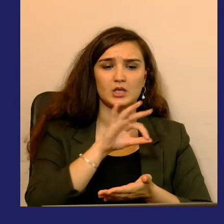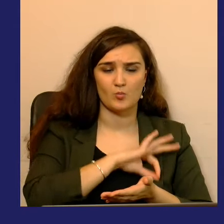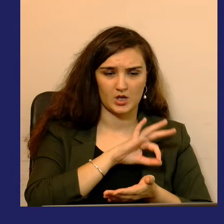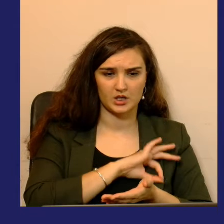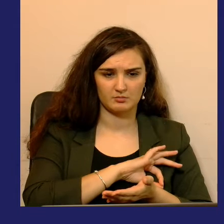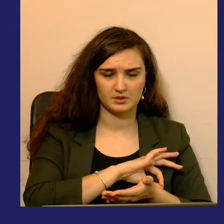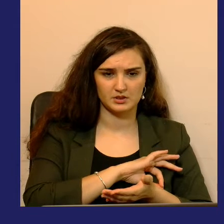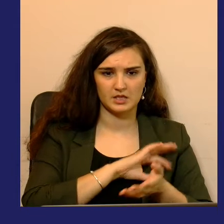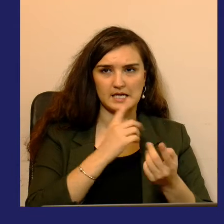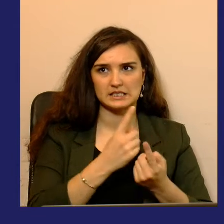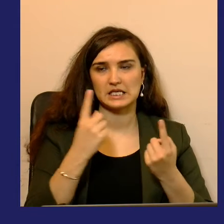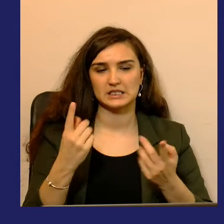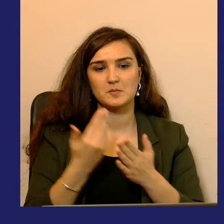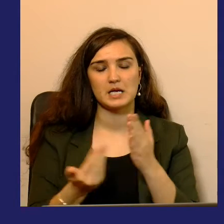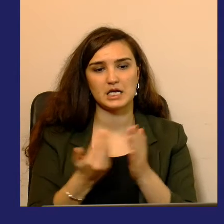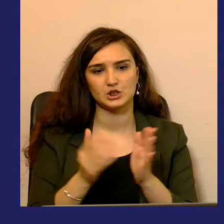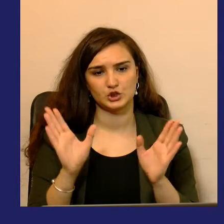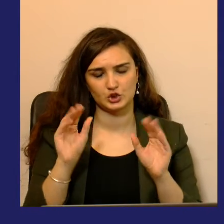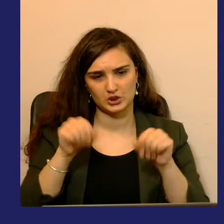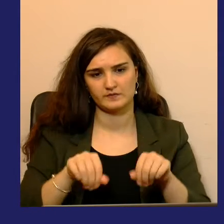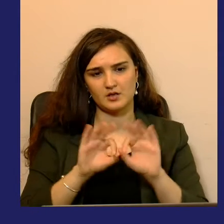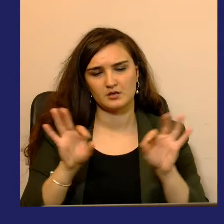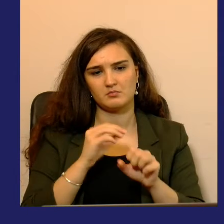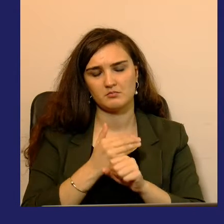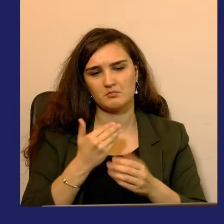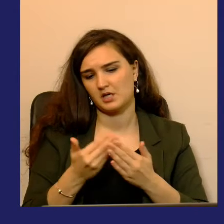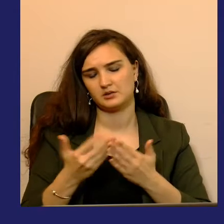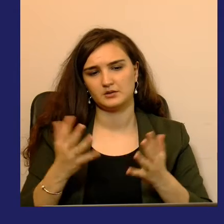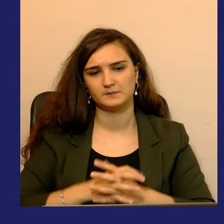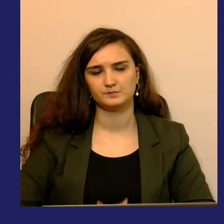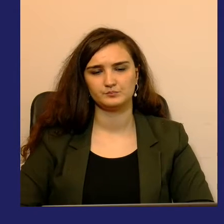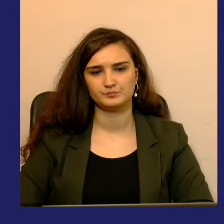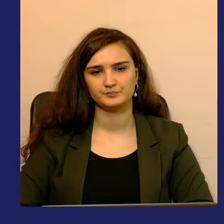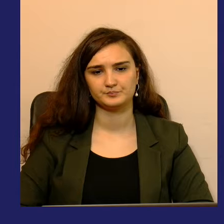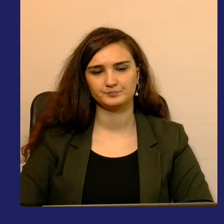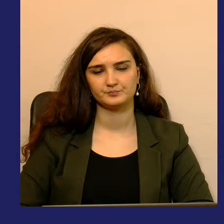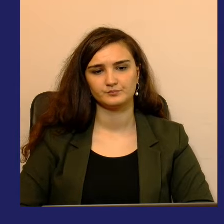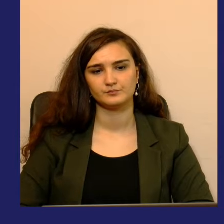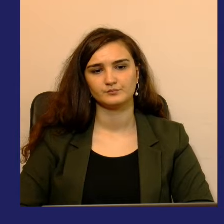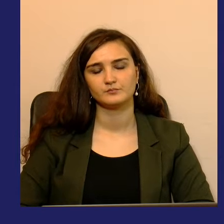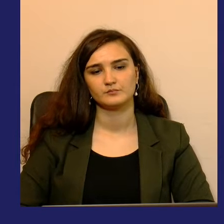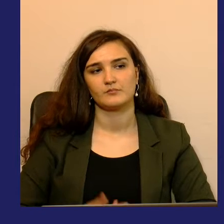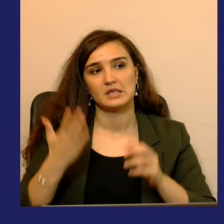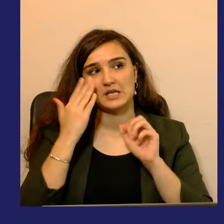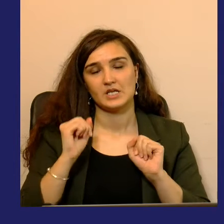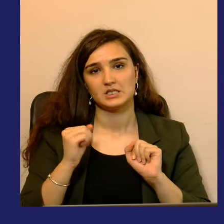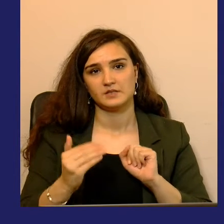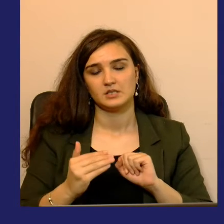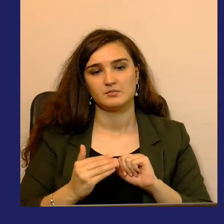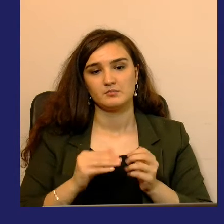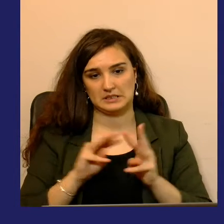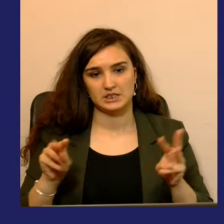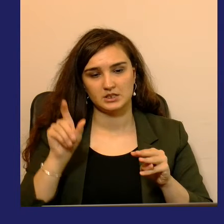that, for instance, the Minister of Defense, under the decision of Minister